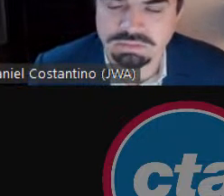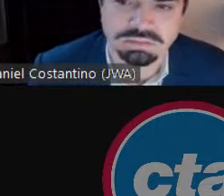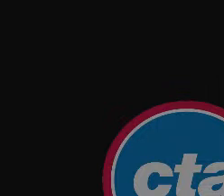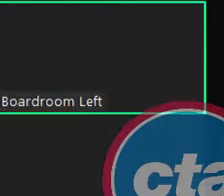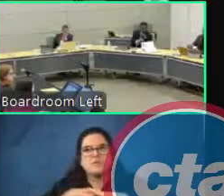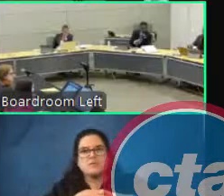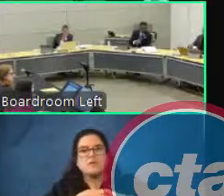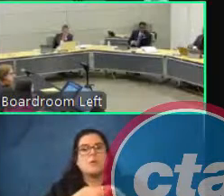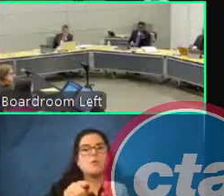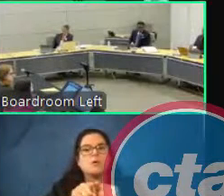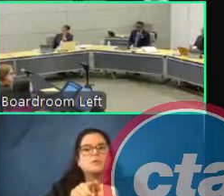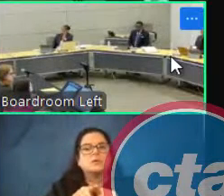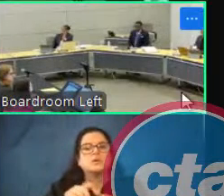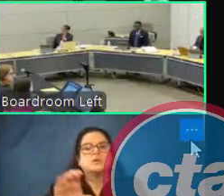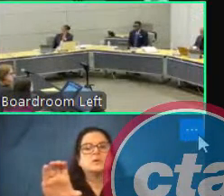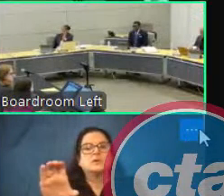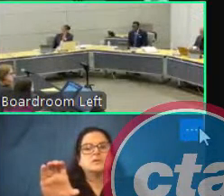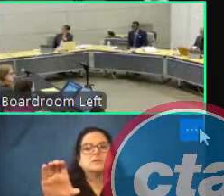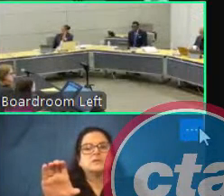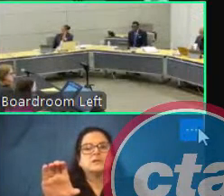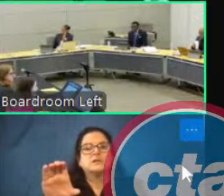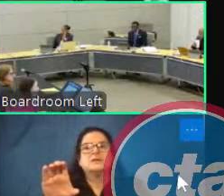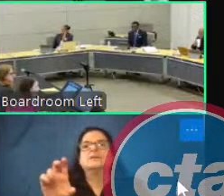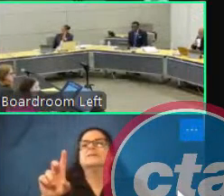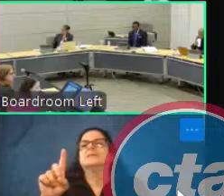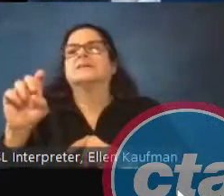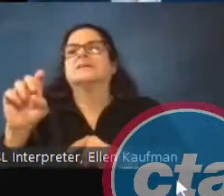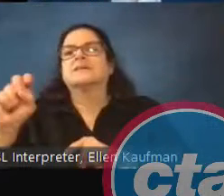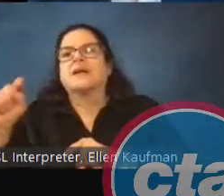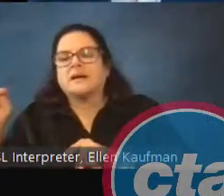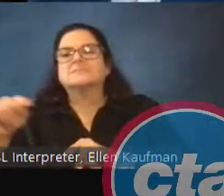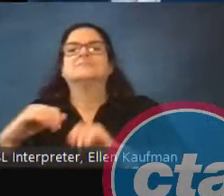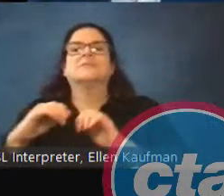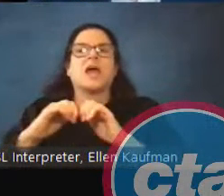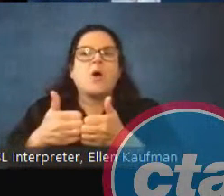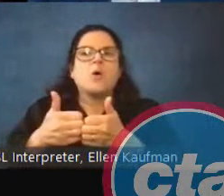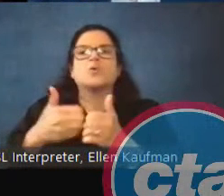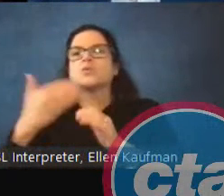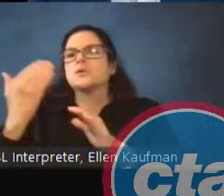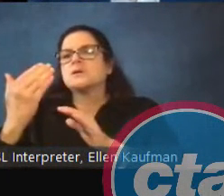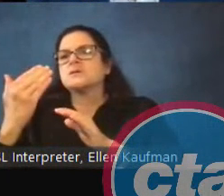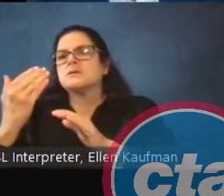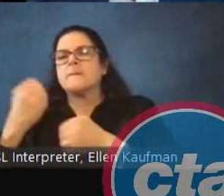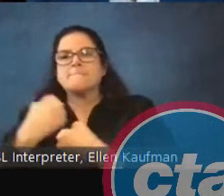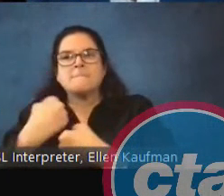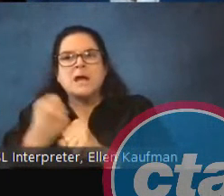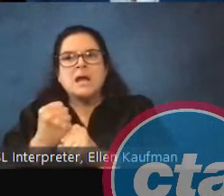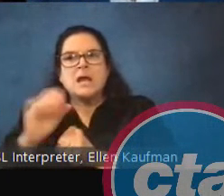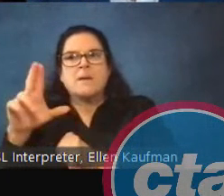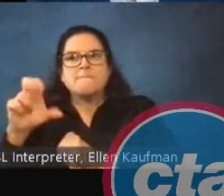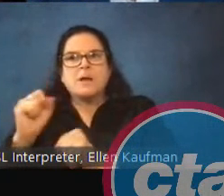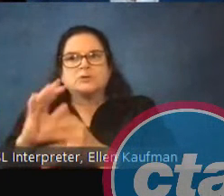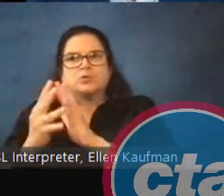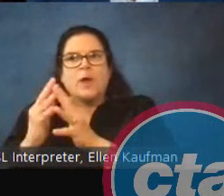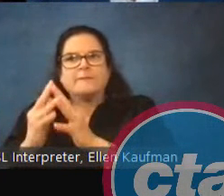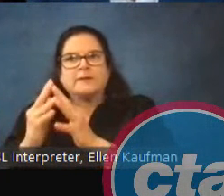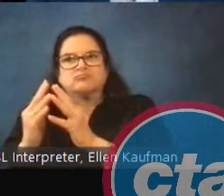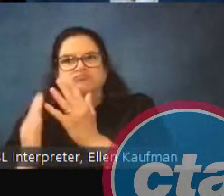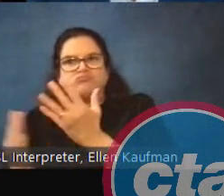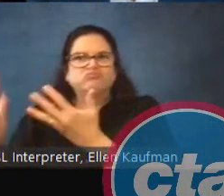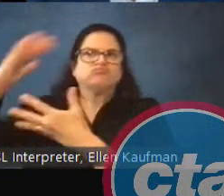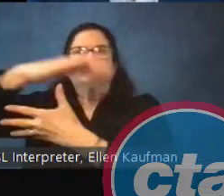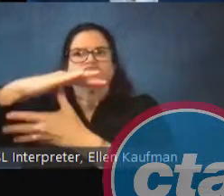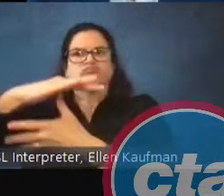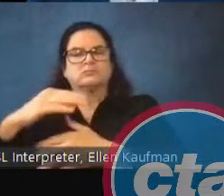does the street infrastructure need to look like? How do we prioritize bus on the street? So as I mentioned, we are starting the